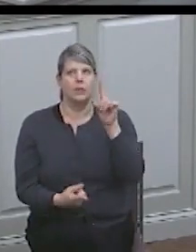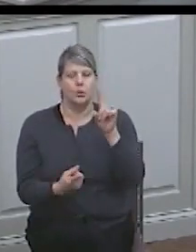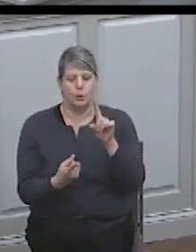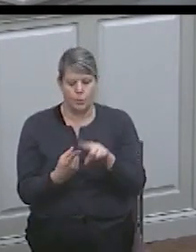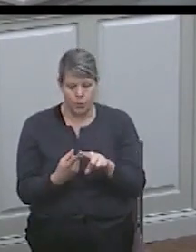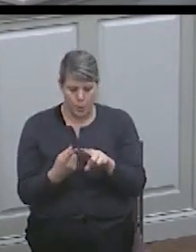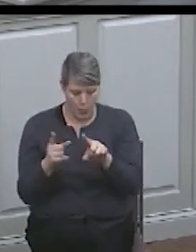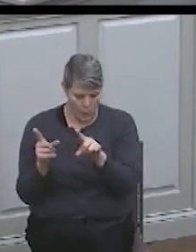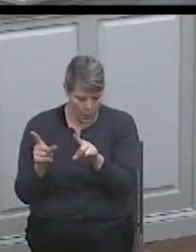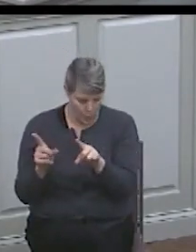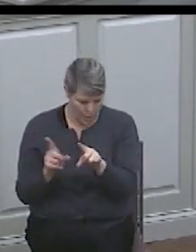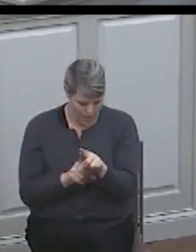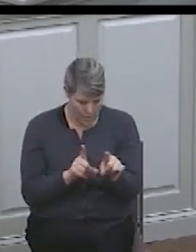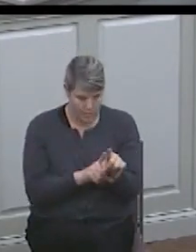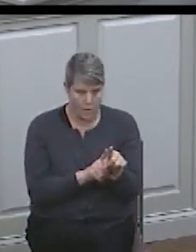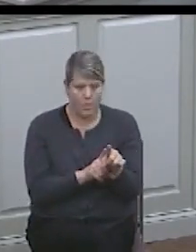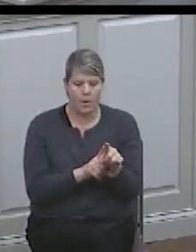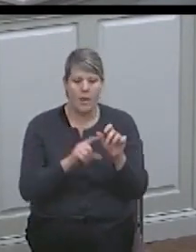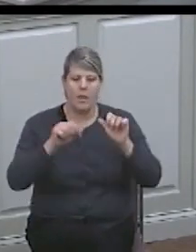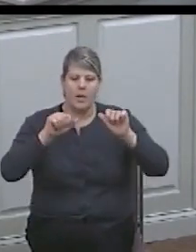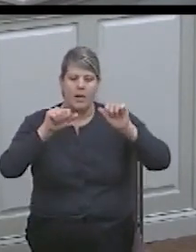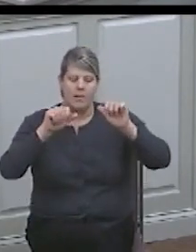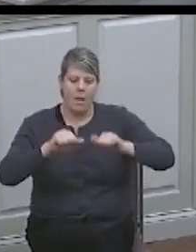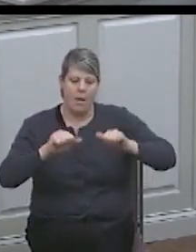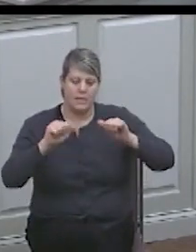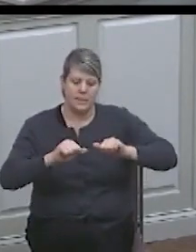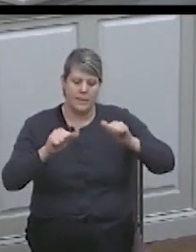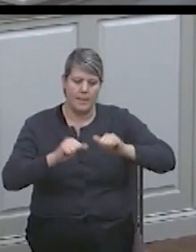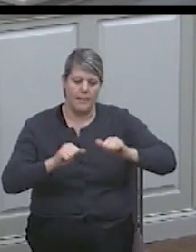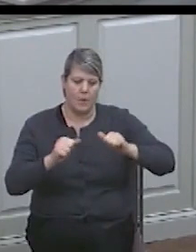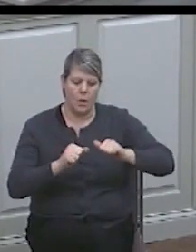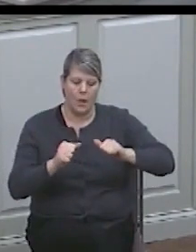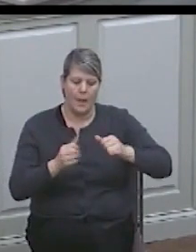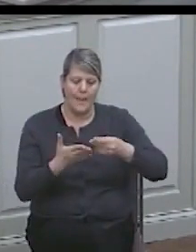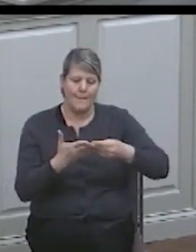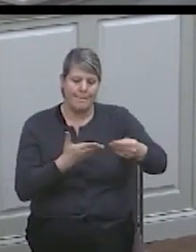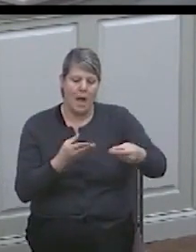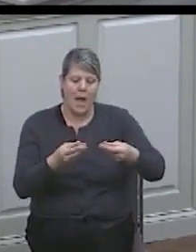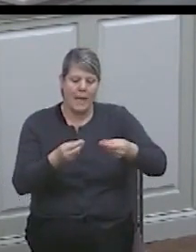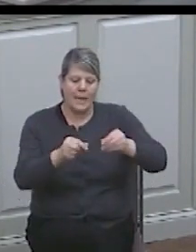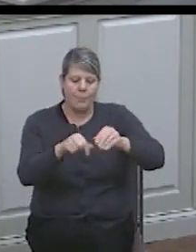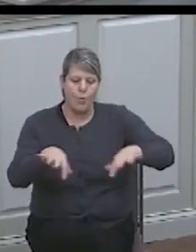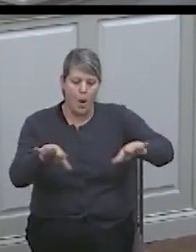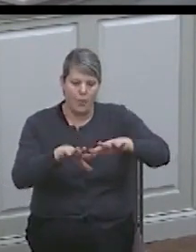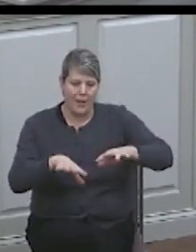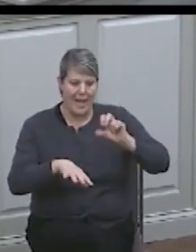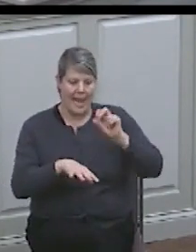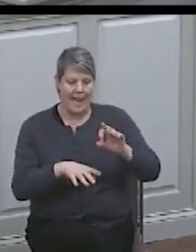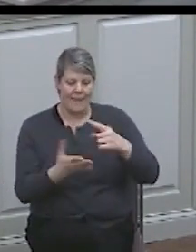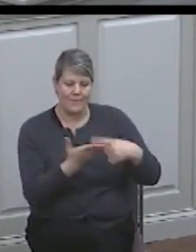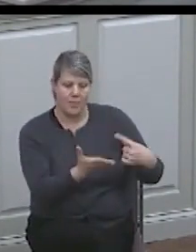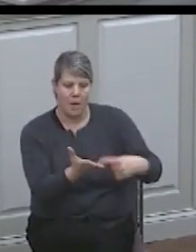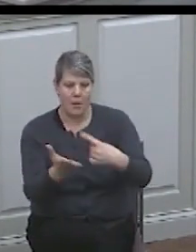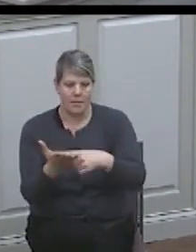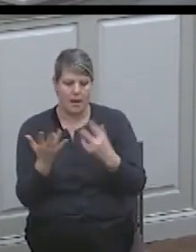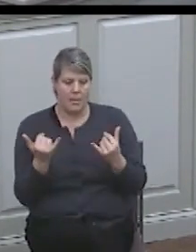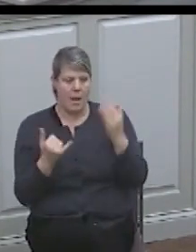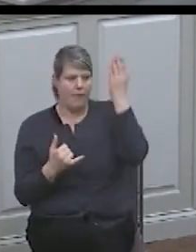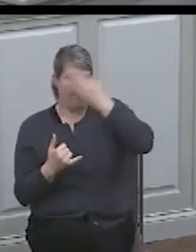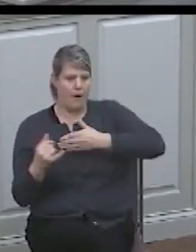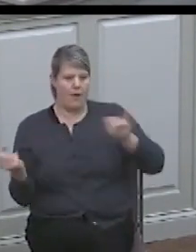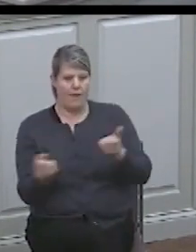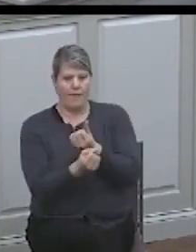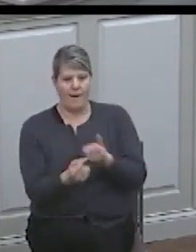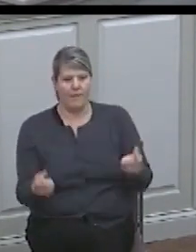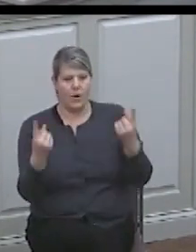also for potential real property acquisition for which publicity at this present stage might or